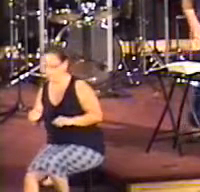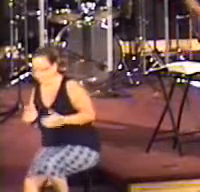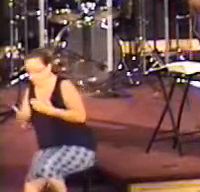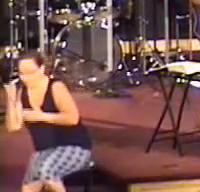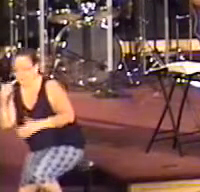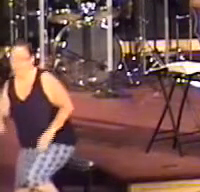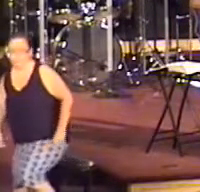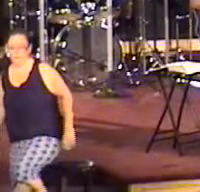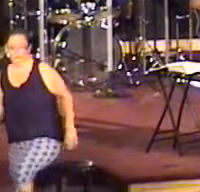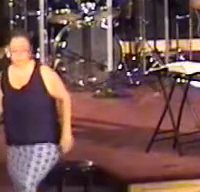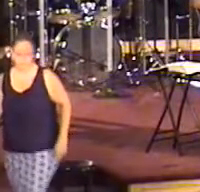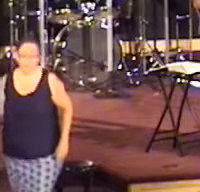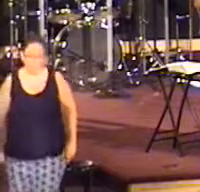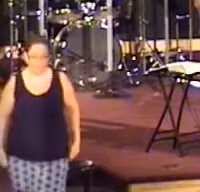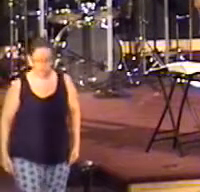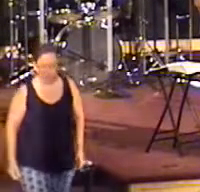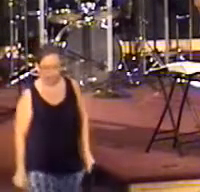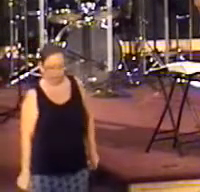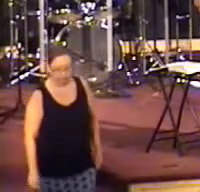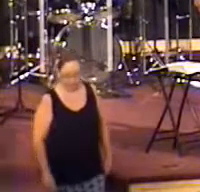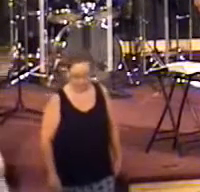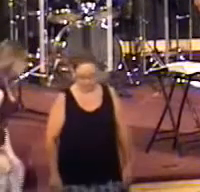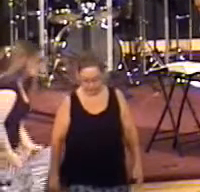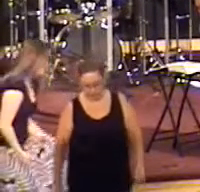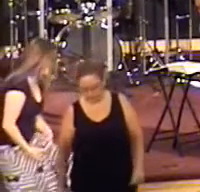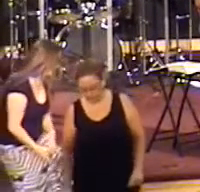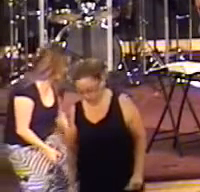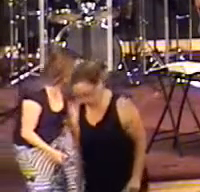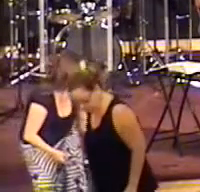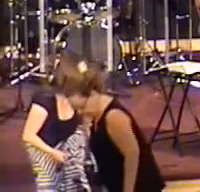okay? Good. Let's pray for